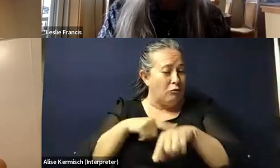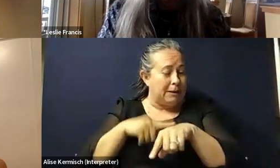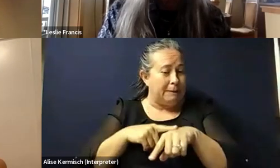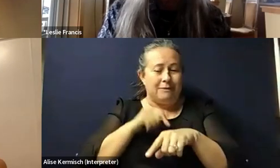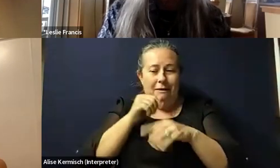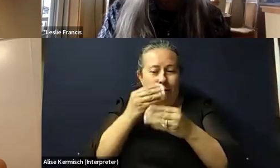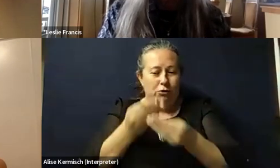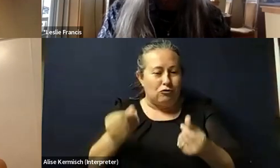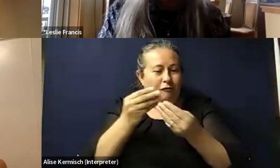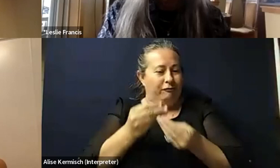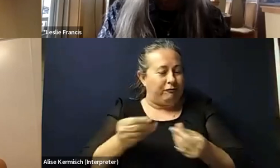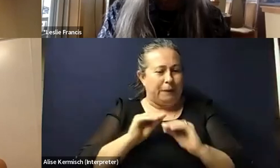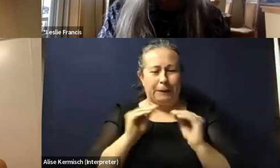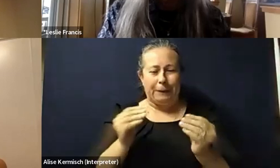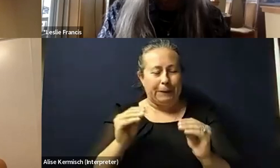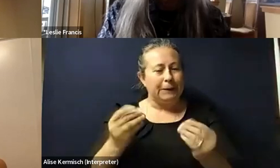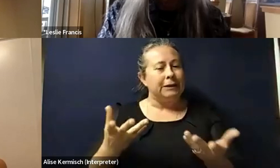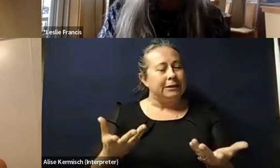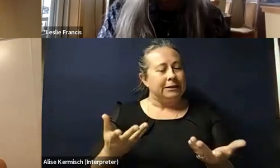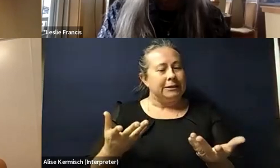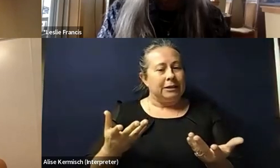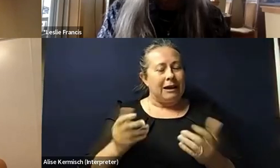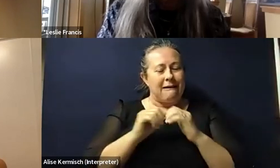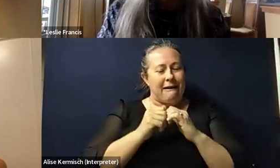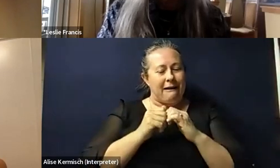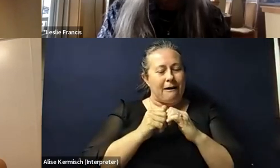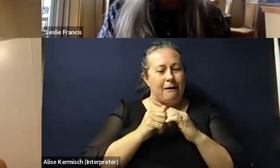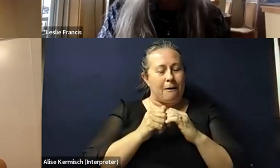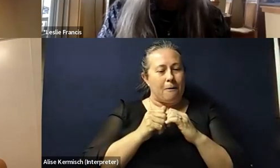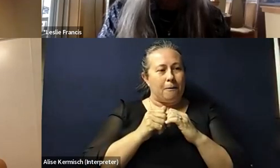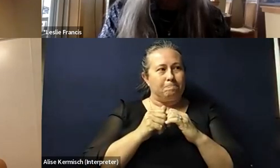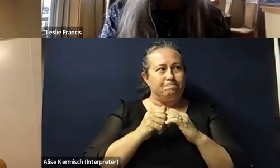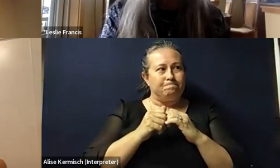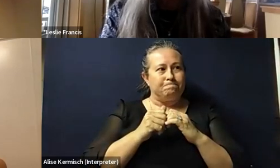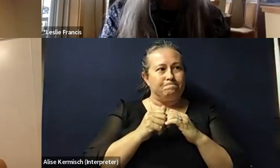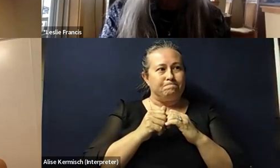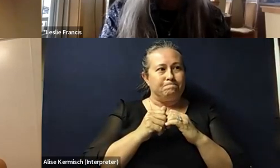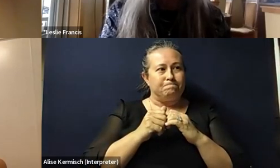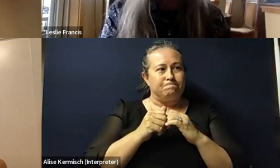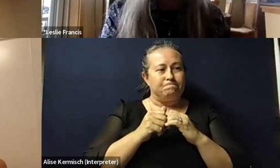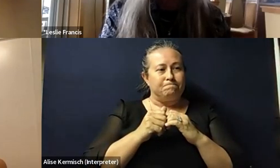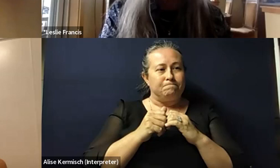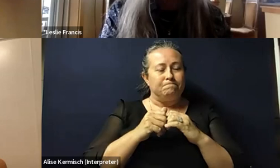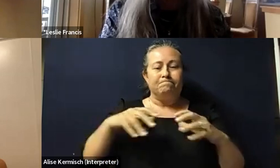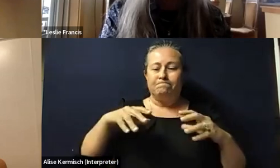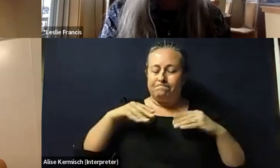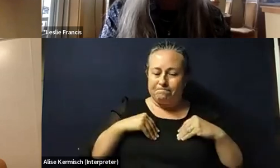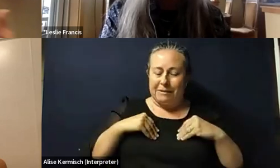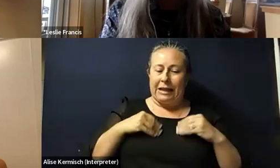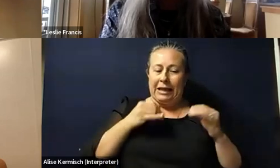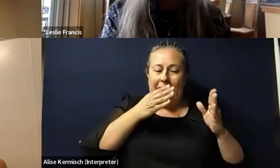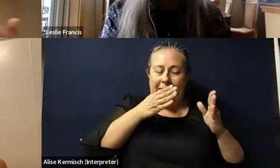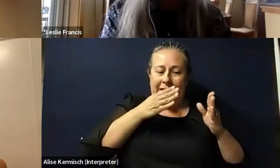resolved in any, you know, serious sense. And so it's like, how do we kind of embrace the kind of individual perspectives, but